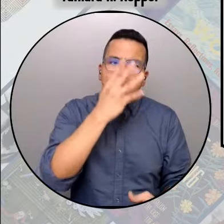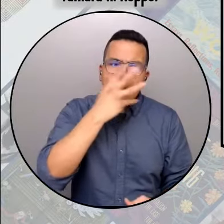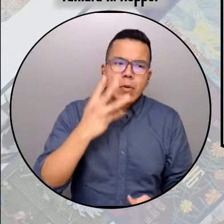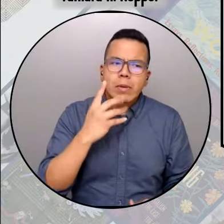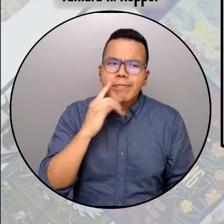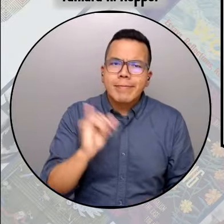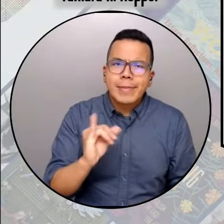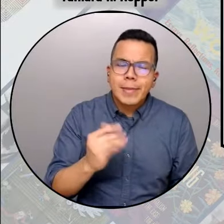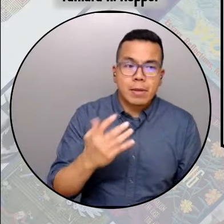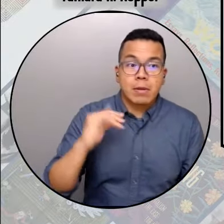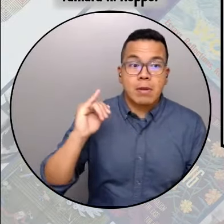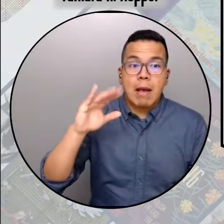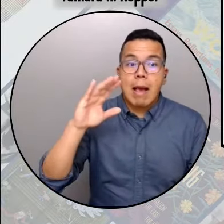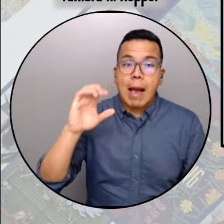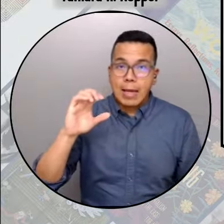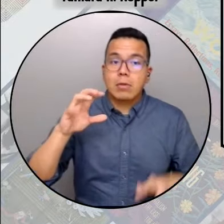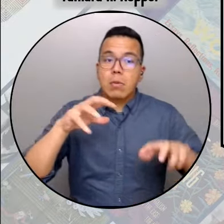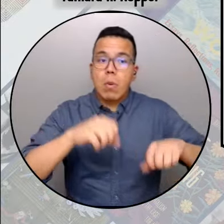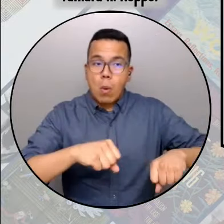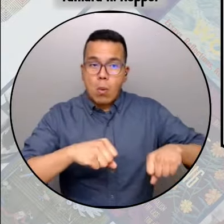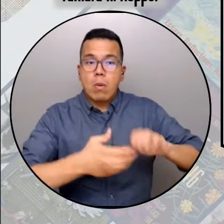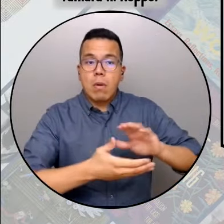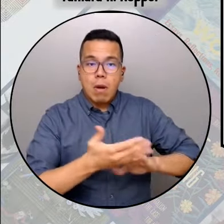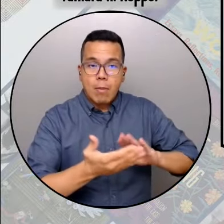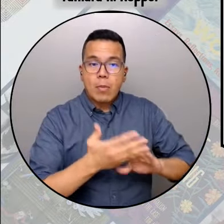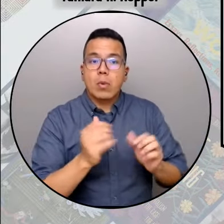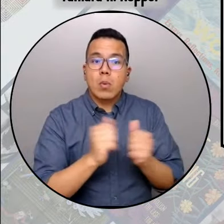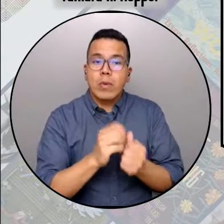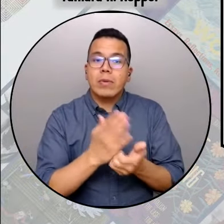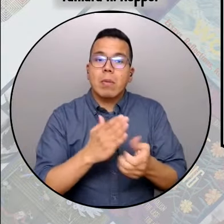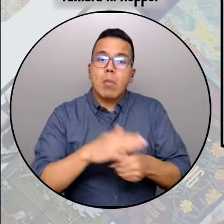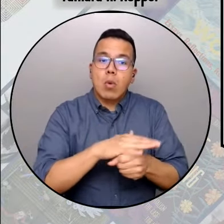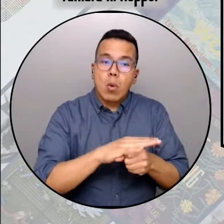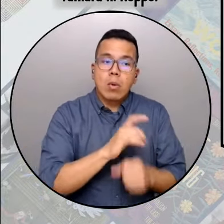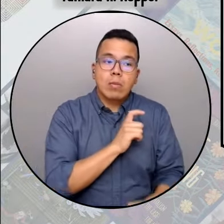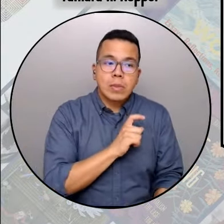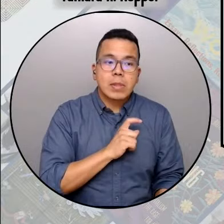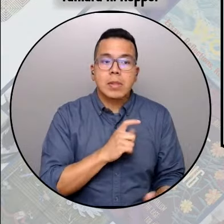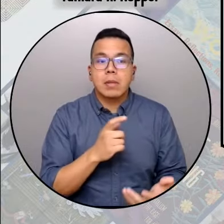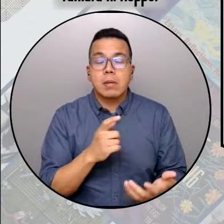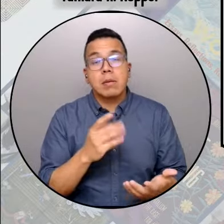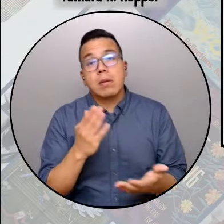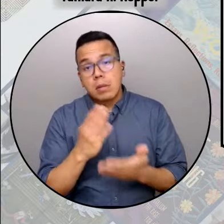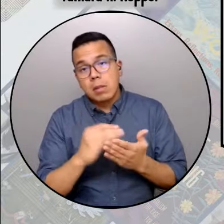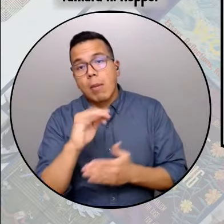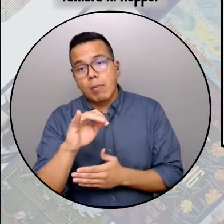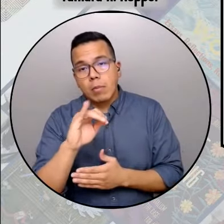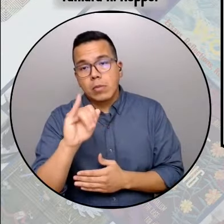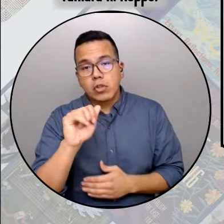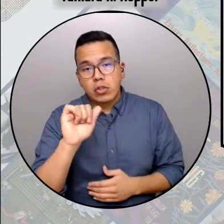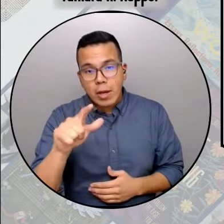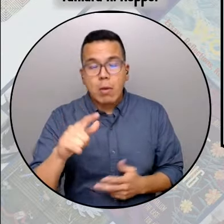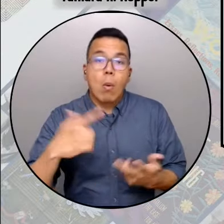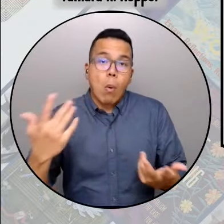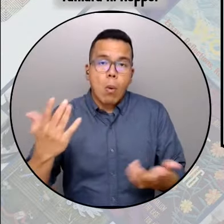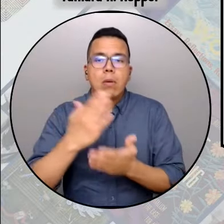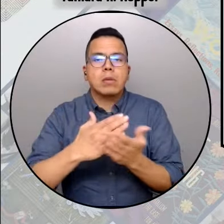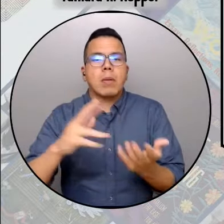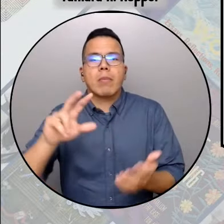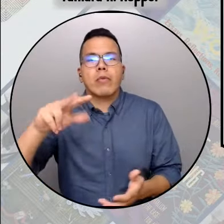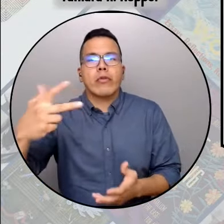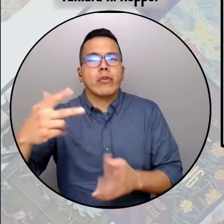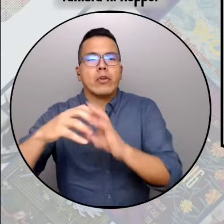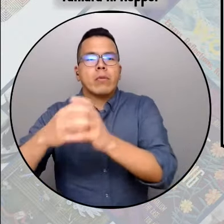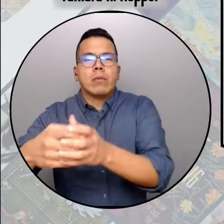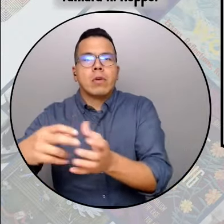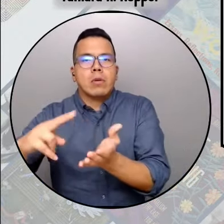facilities, local, county, or state facilities contracted through intergovernmental service agreements. This can include jails and contractor-owned and operated. Now, one of the things